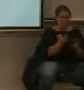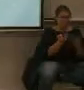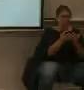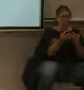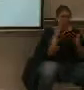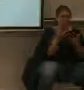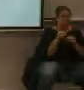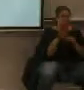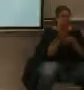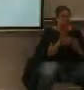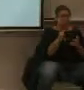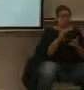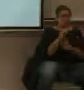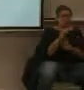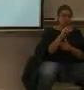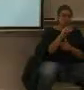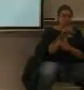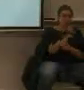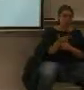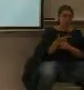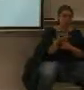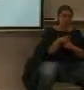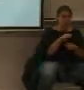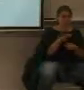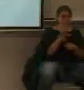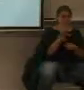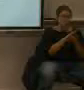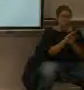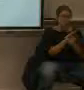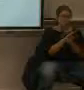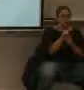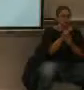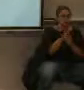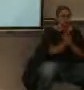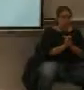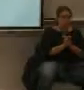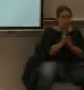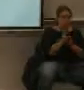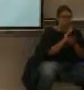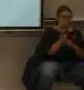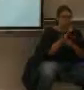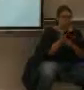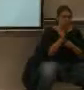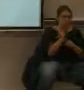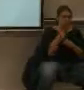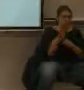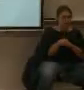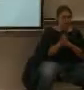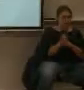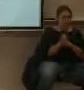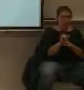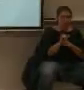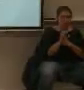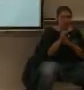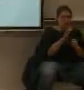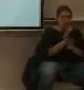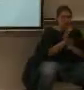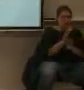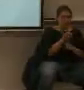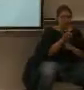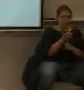if you throw a bunch of inorganic sediments in there, then their food becomes rare essentially, and it makes it difficult for them as well. It clogs their